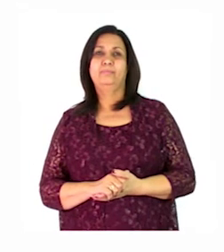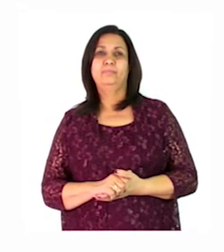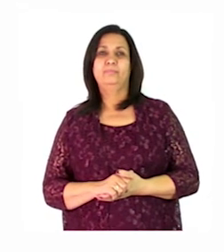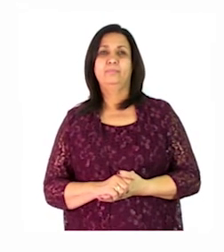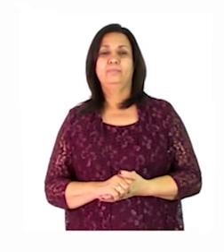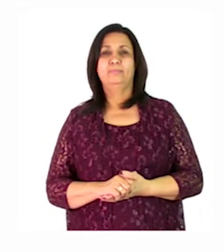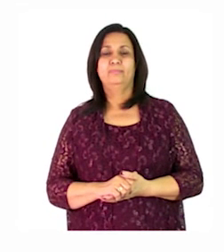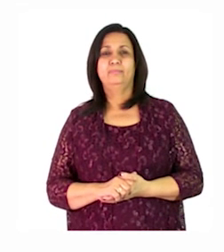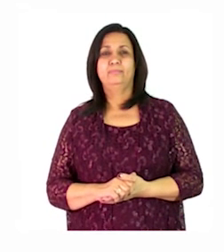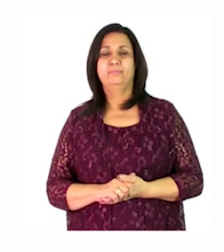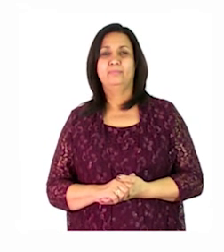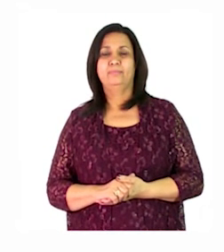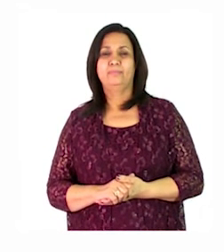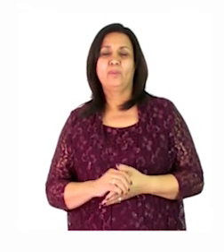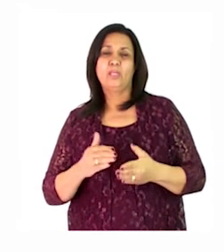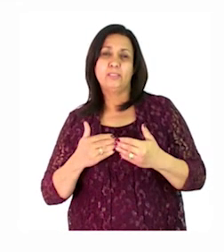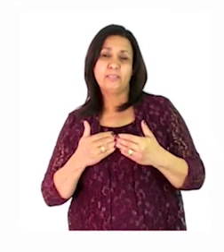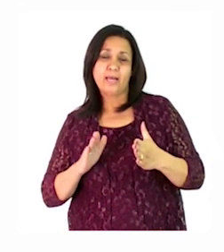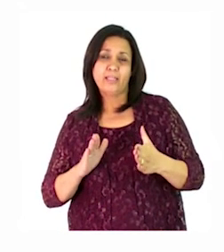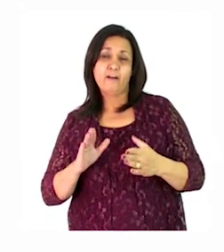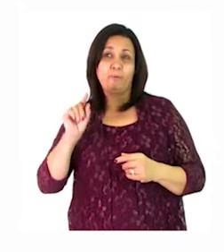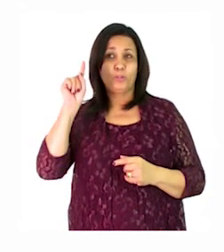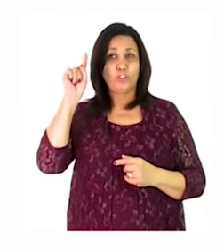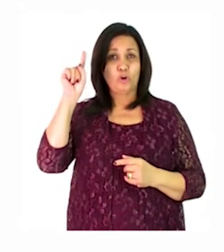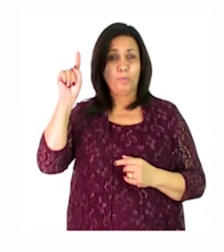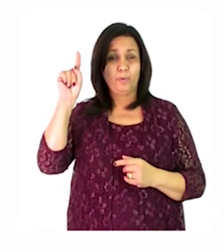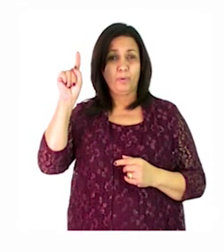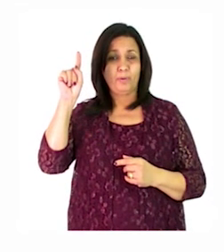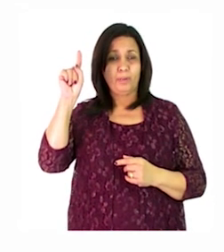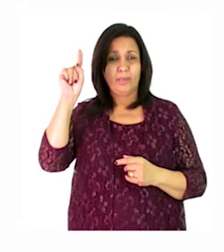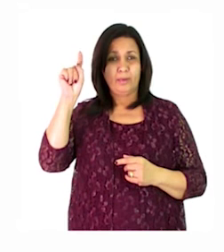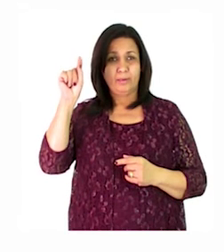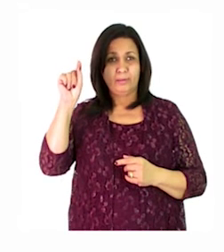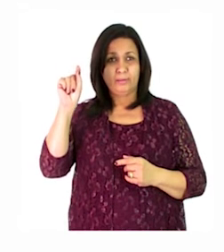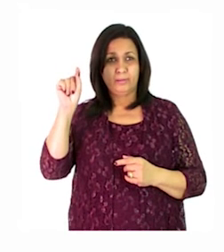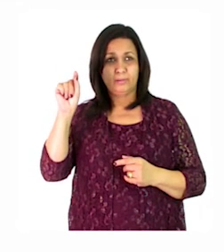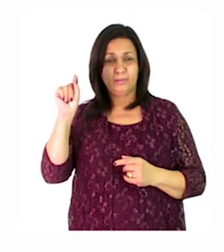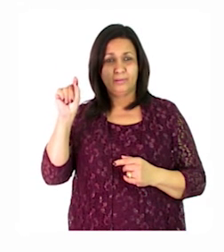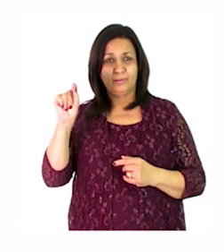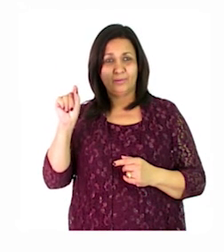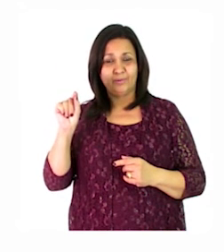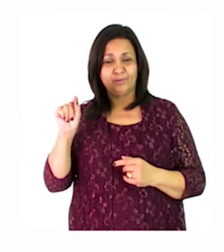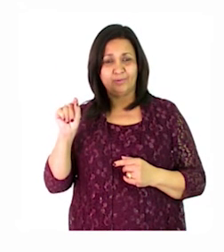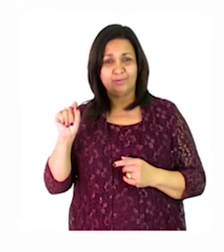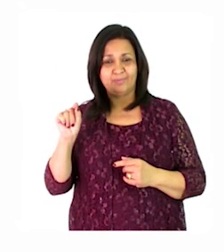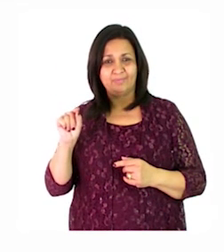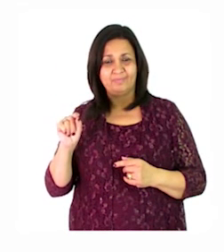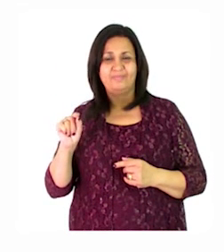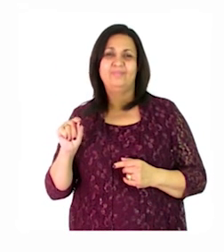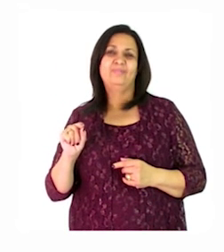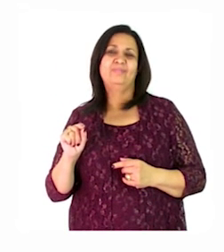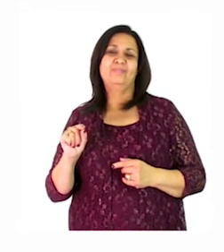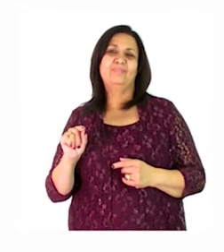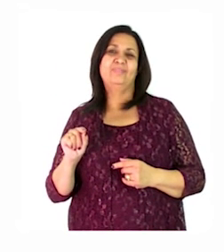always start from the top and we trace and we do as